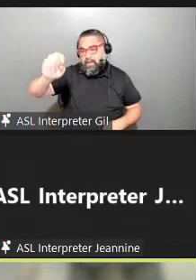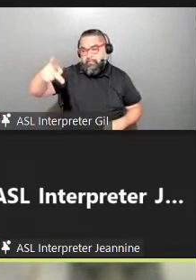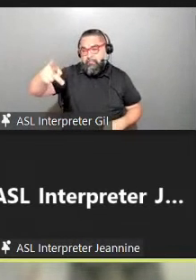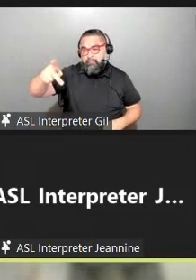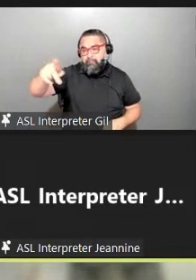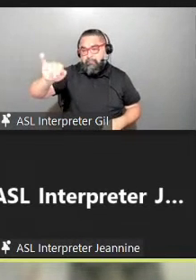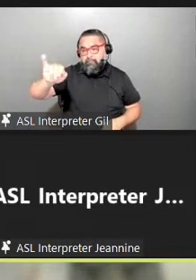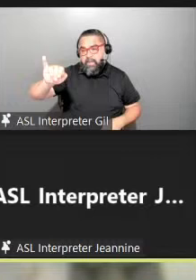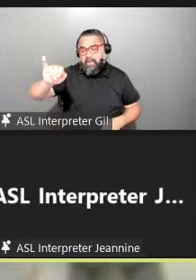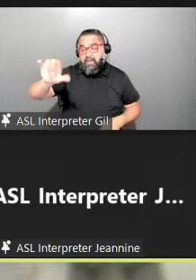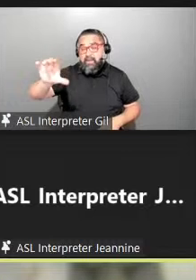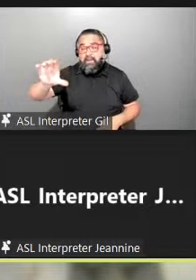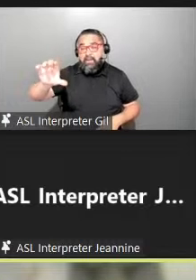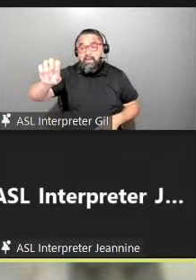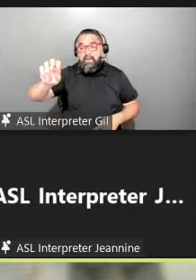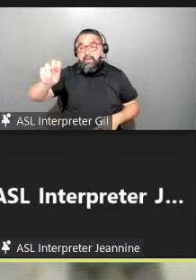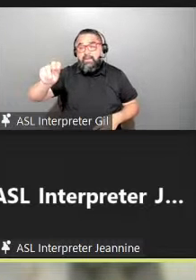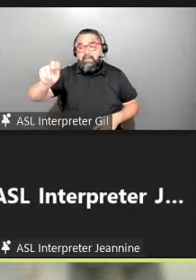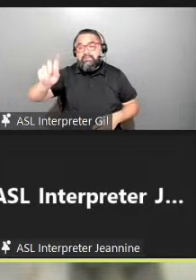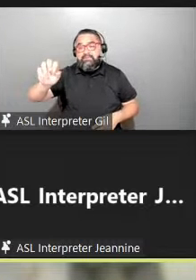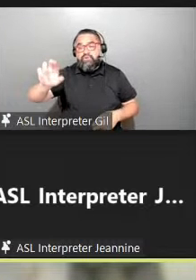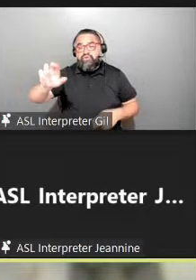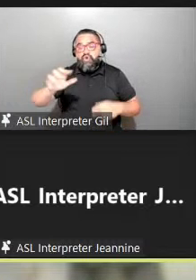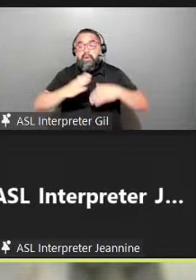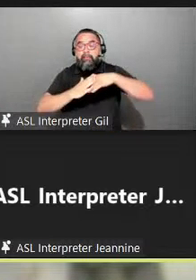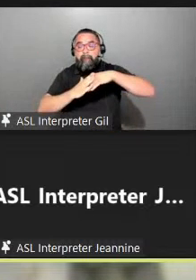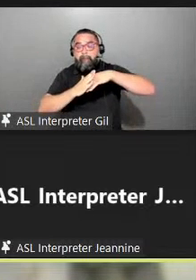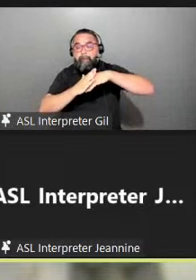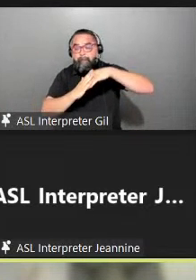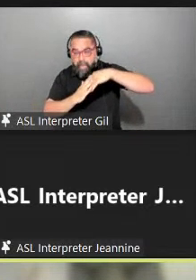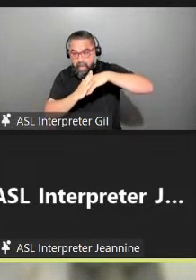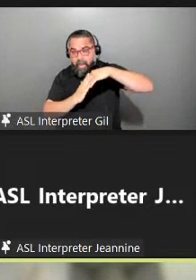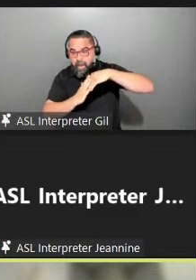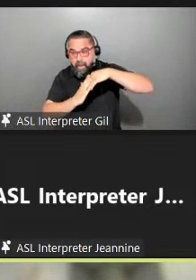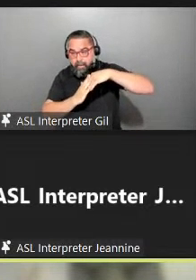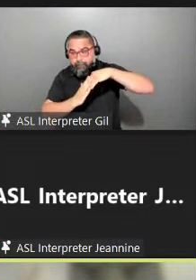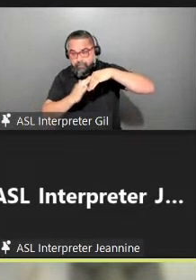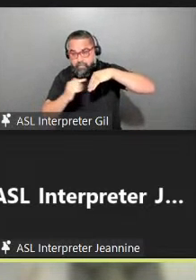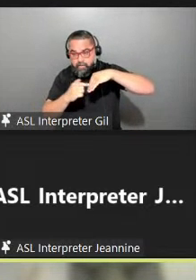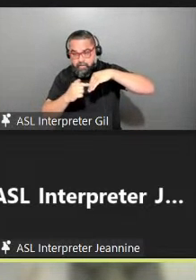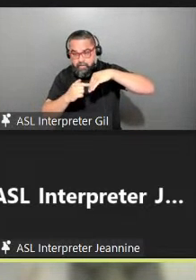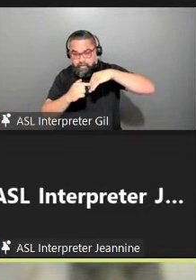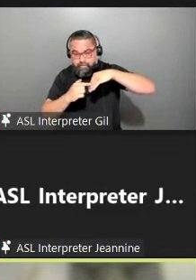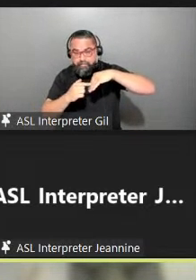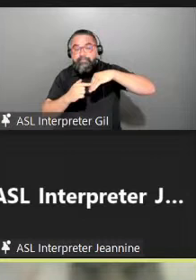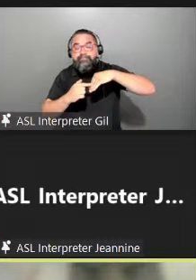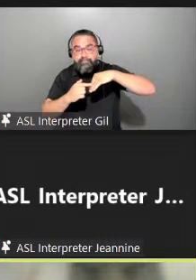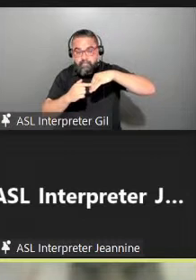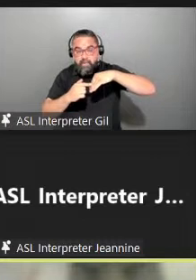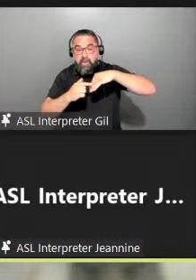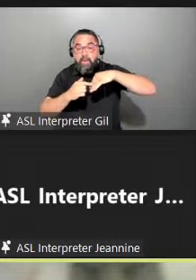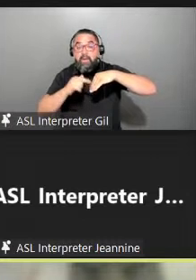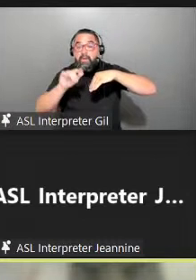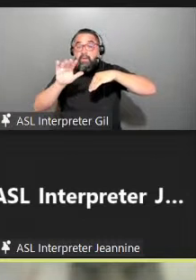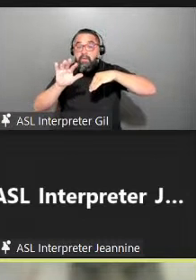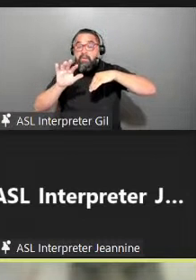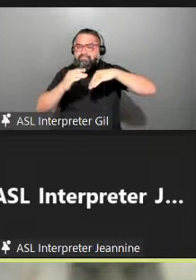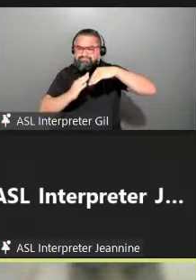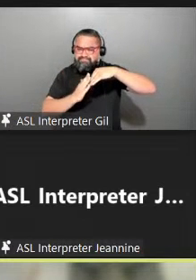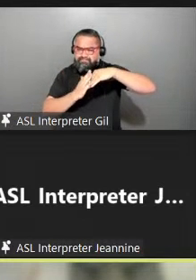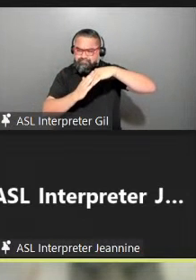rub or friction is occurring. We have a hypocenter, and then you can see the fault plane. What happens when this slips